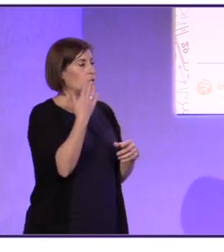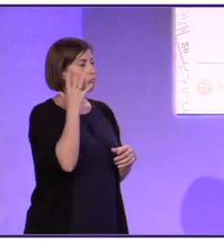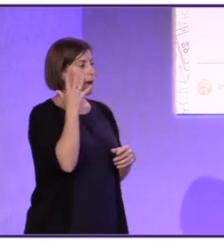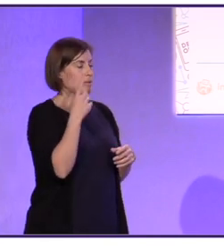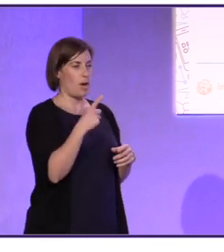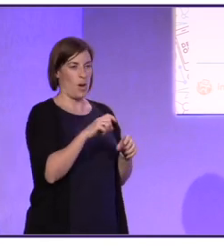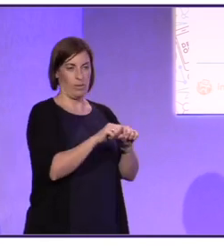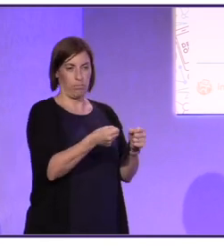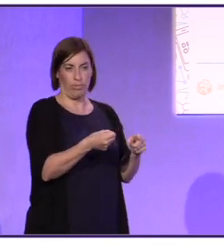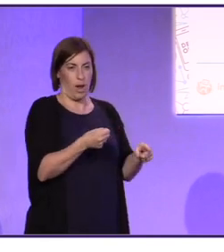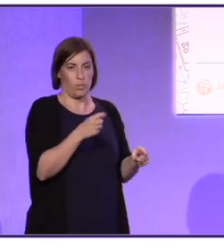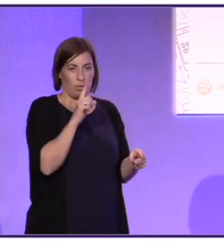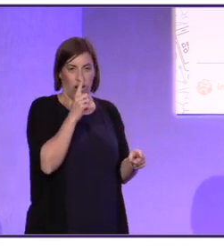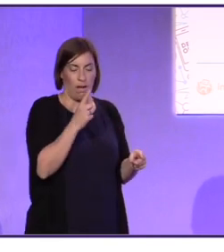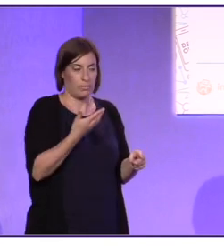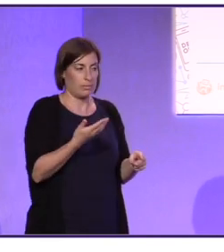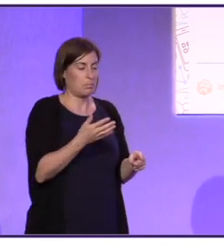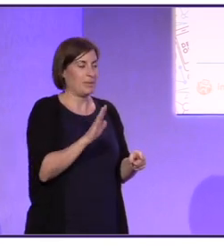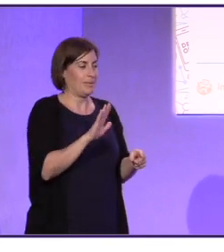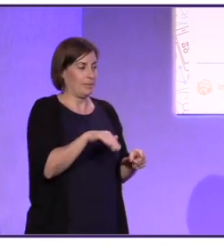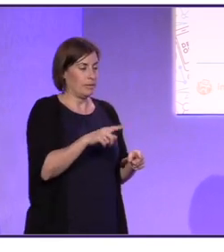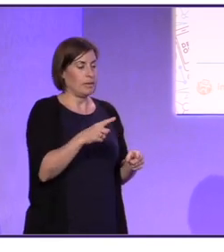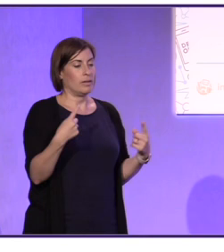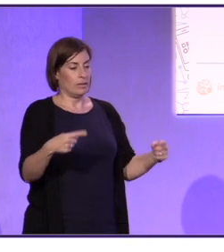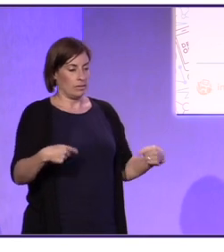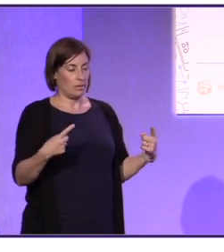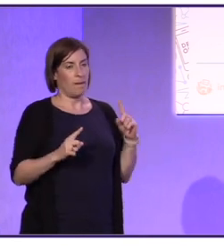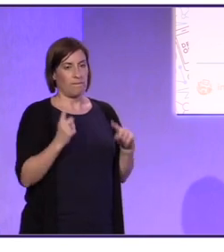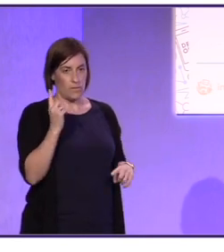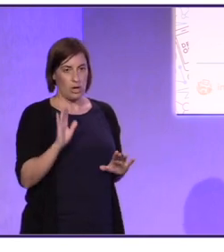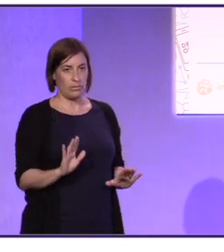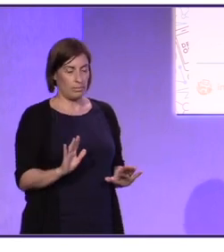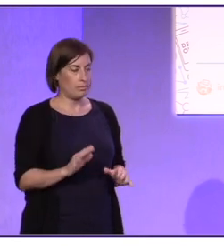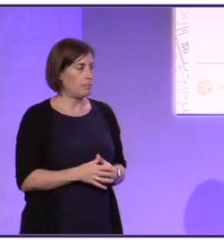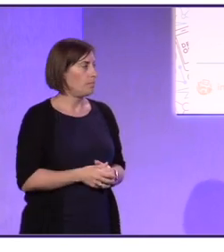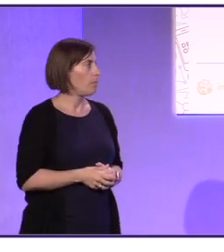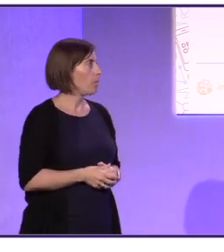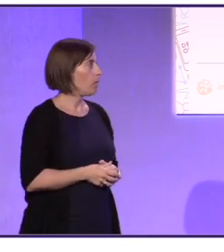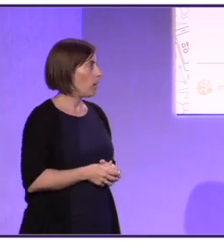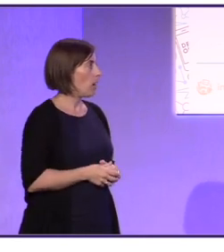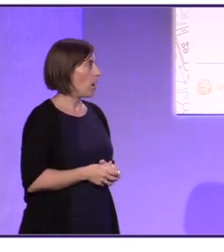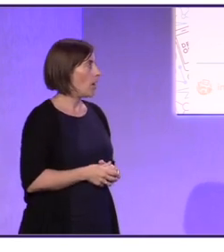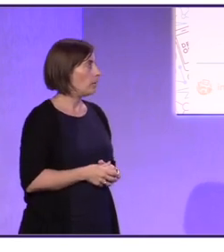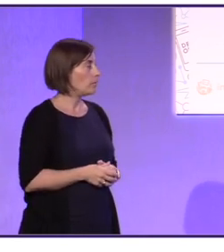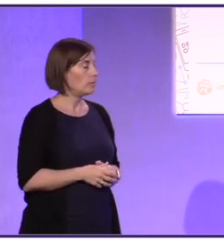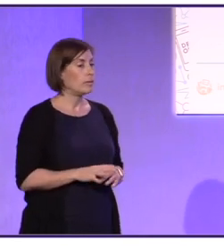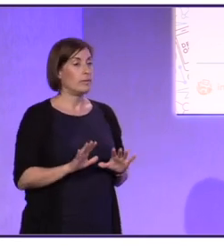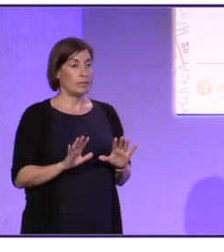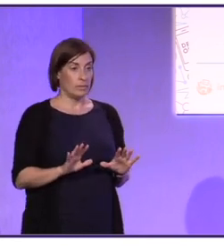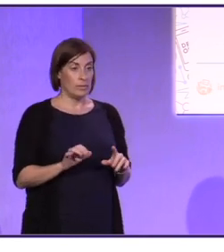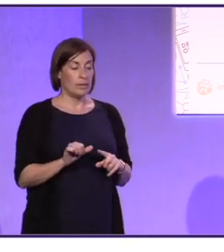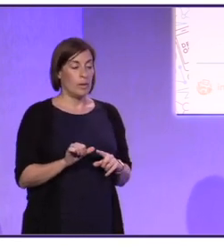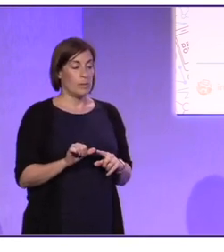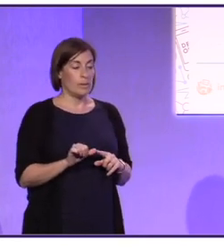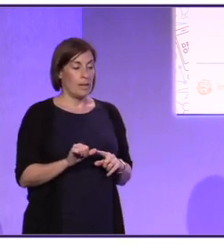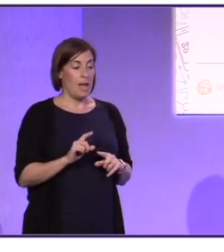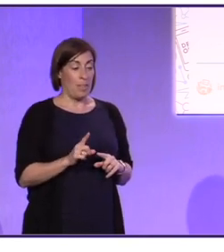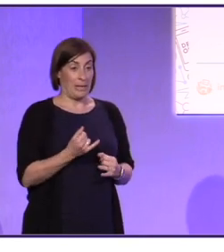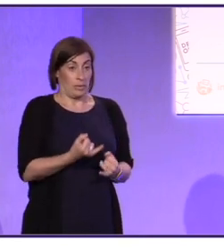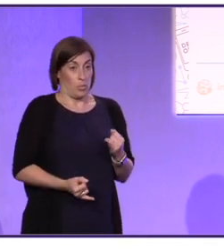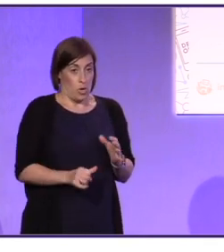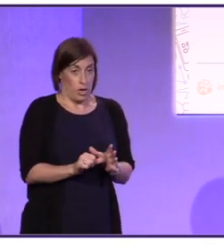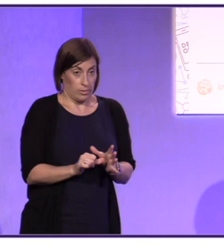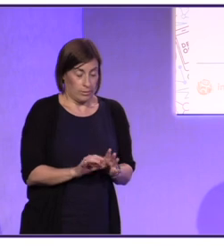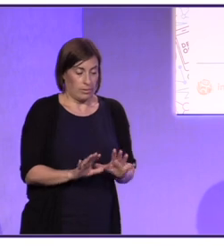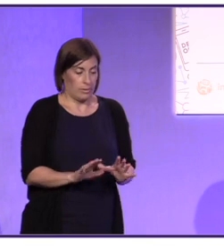whatever. Just focus on that one. And then, once you have fixed the most pressing thing, you fix the